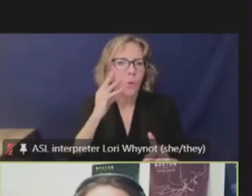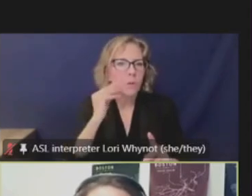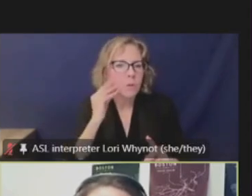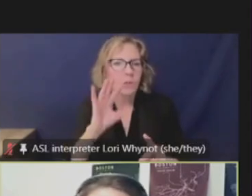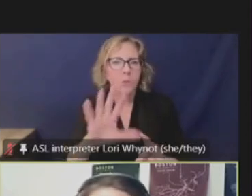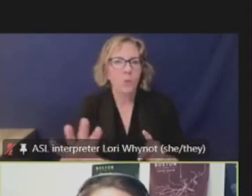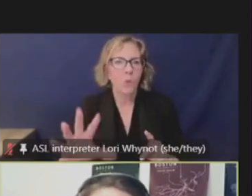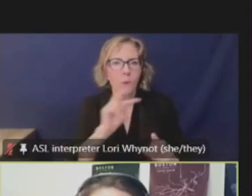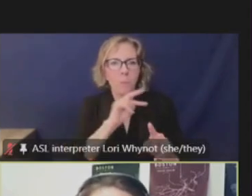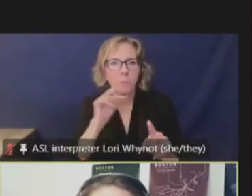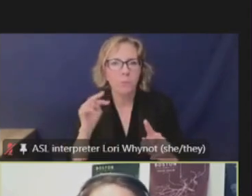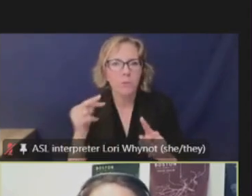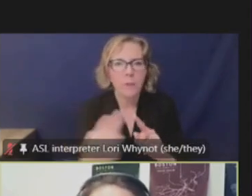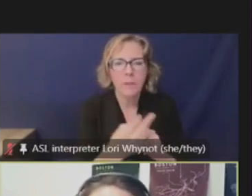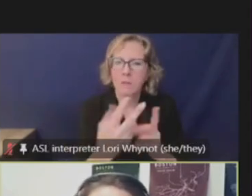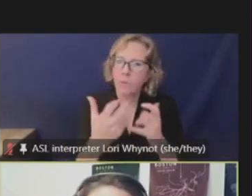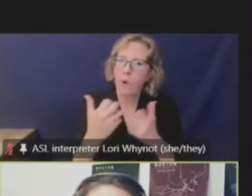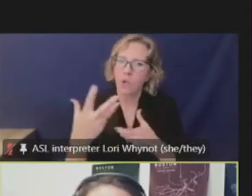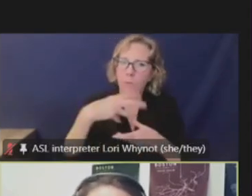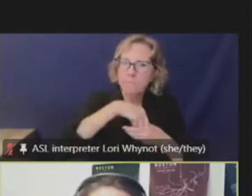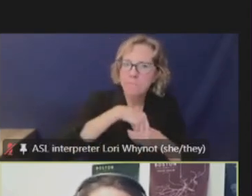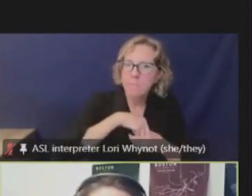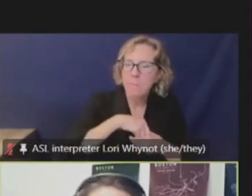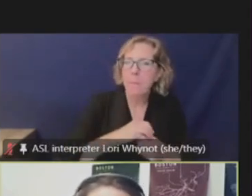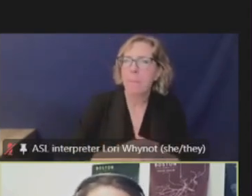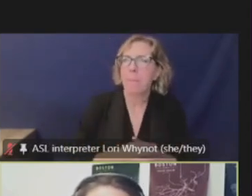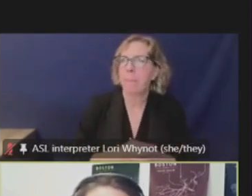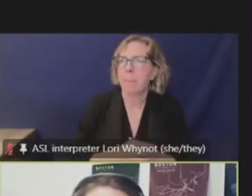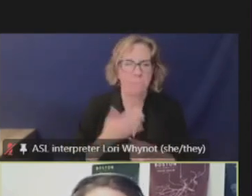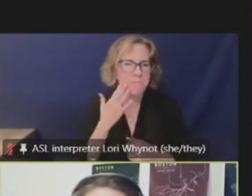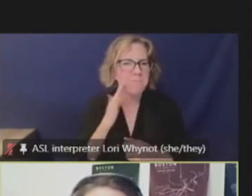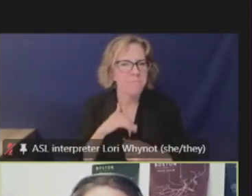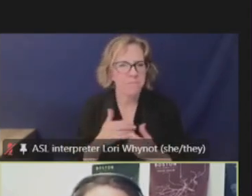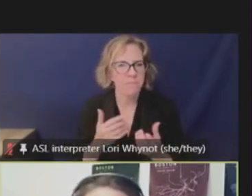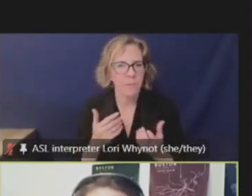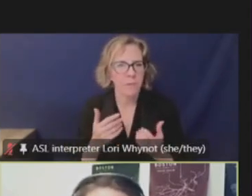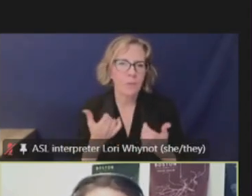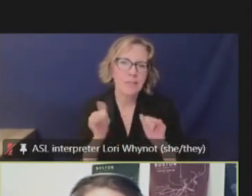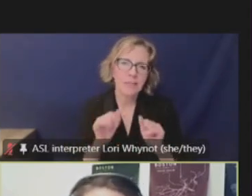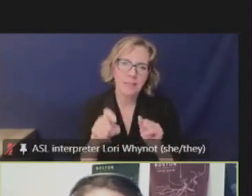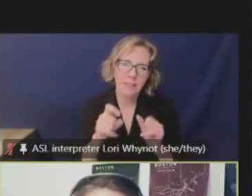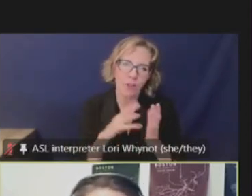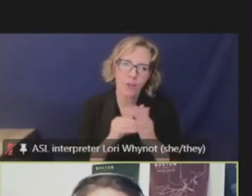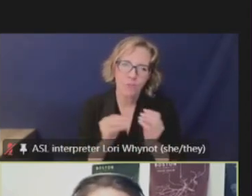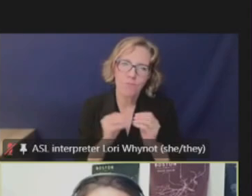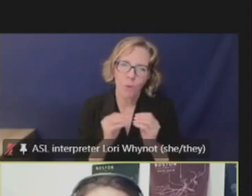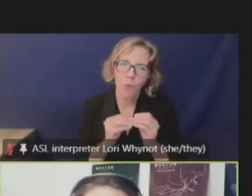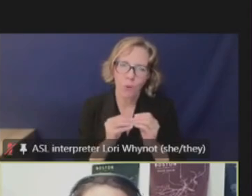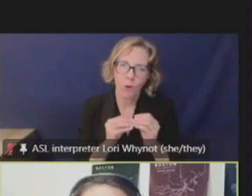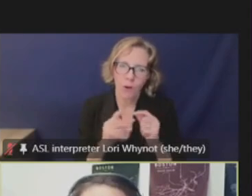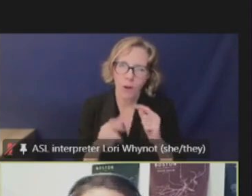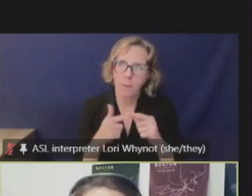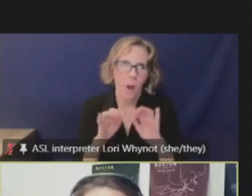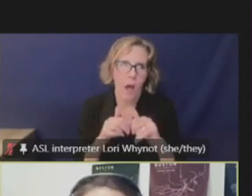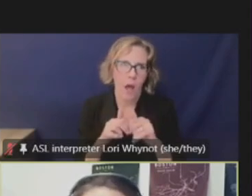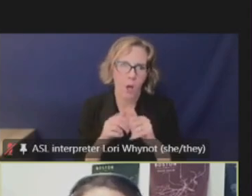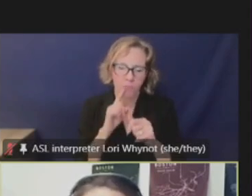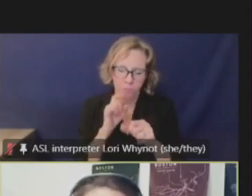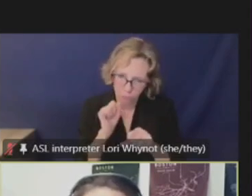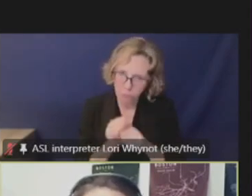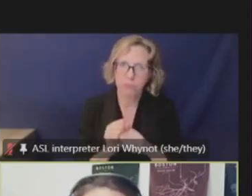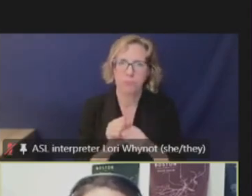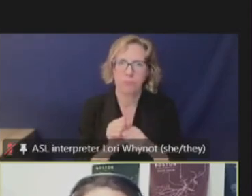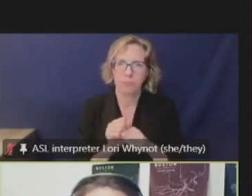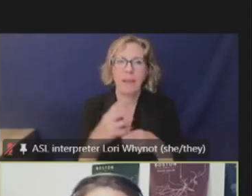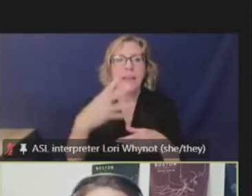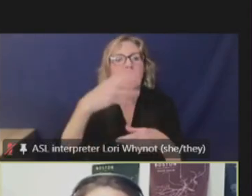and we know that there's more for us to learn in terms of how to make a truly accessible and inclusive space. So would love to hear from your